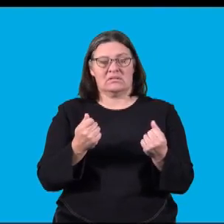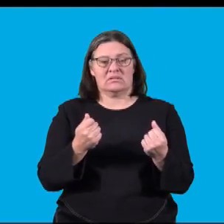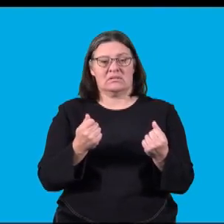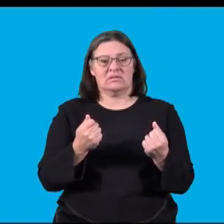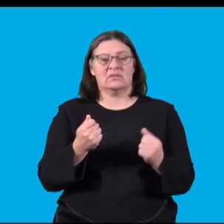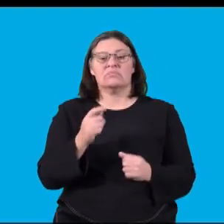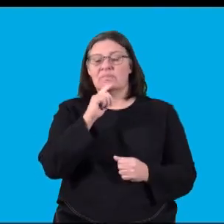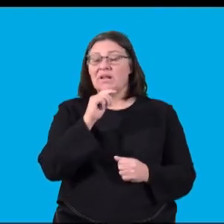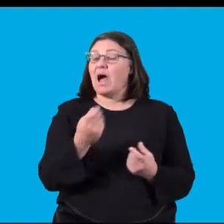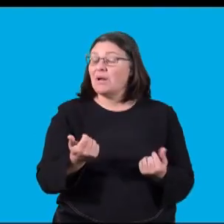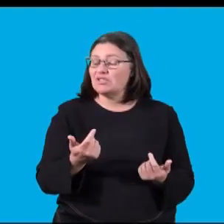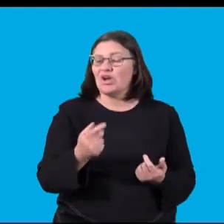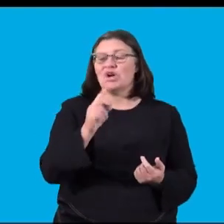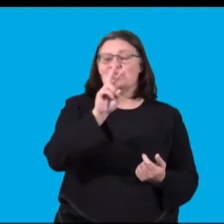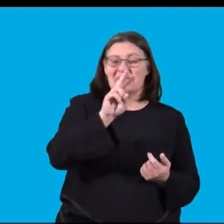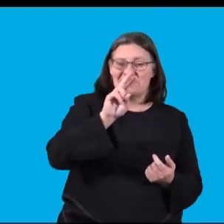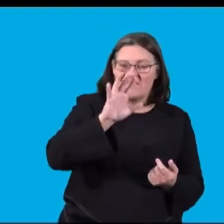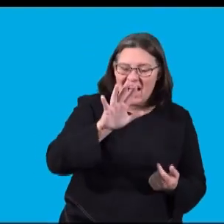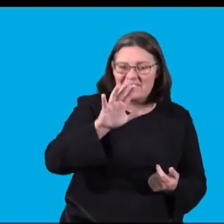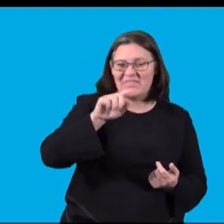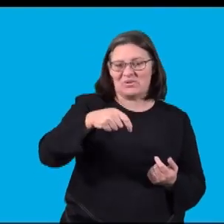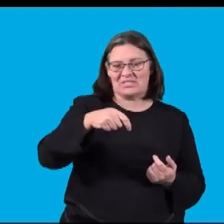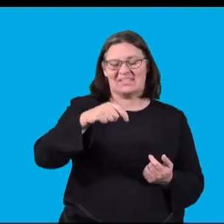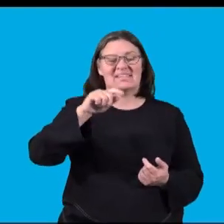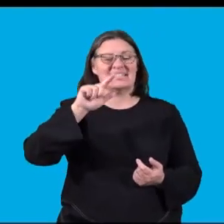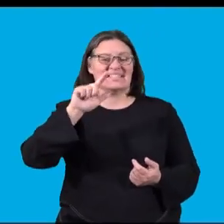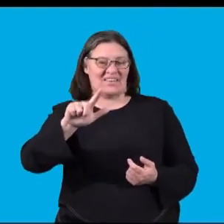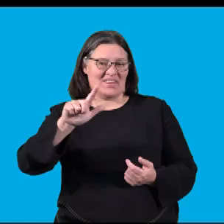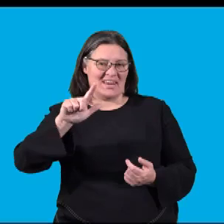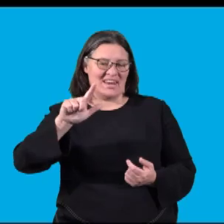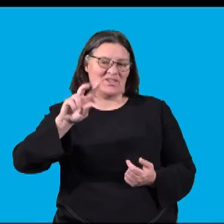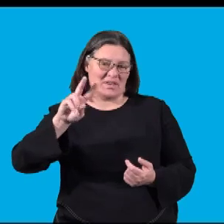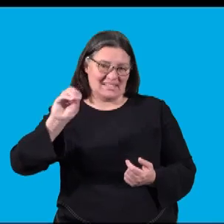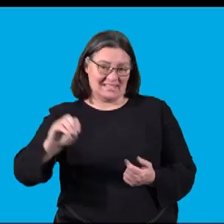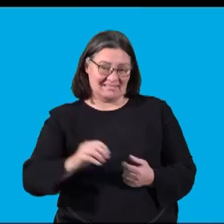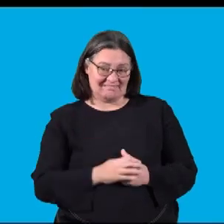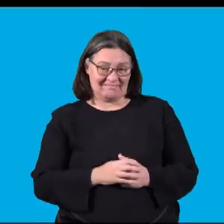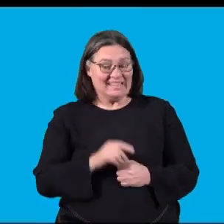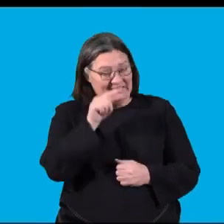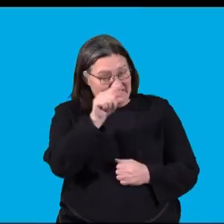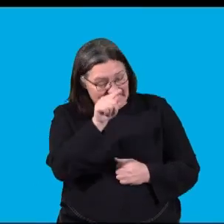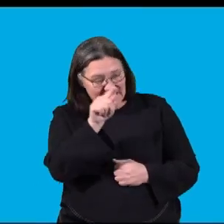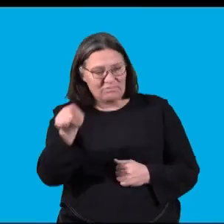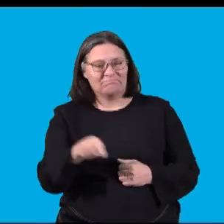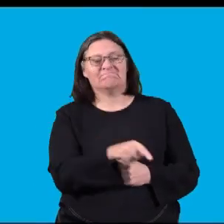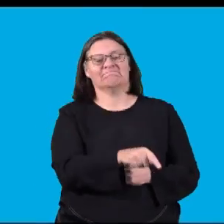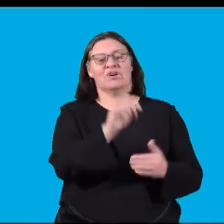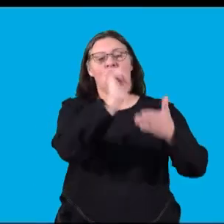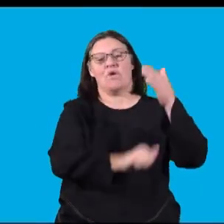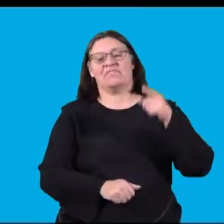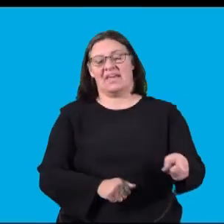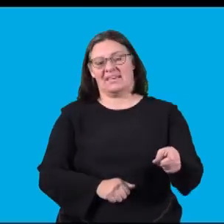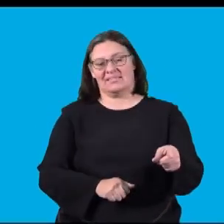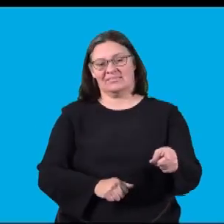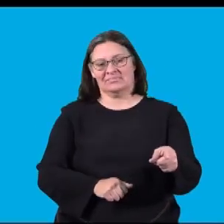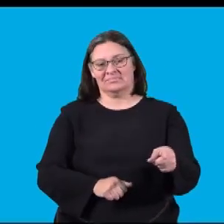your 25,720. That is what comes to the statement